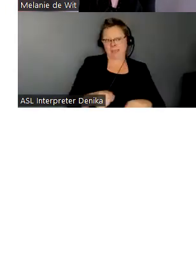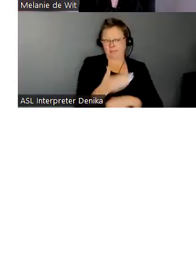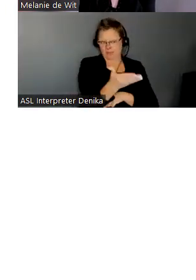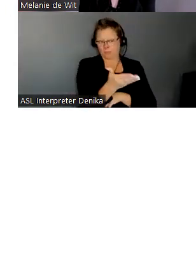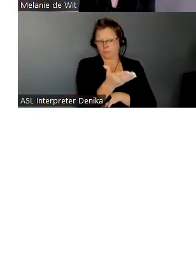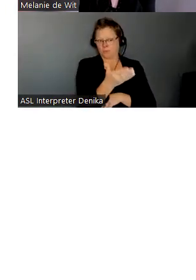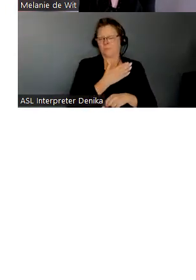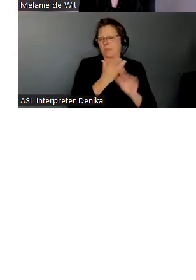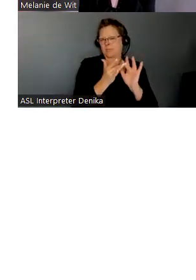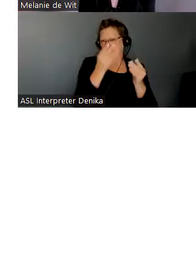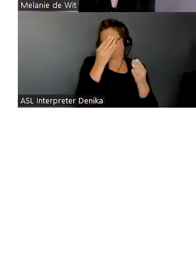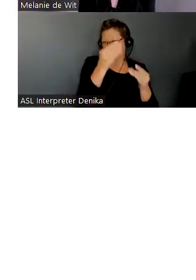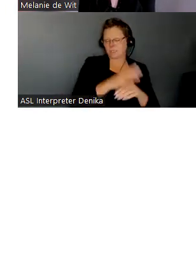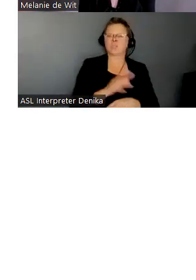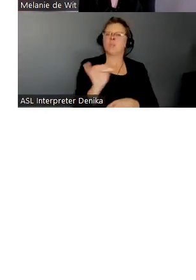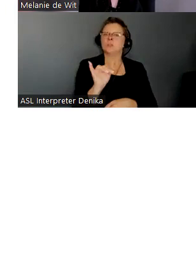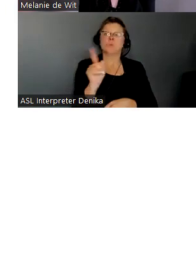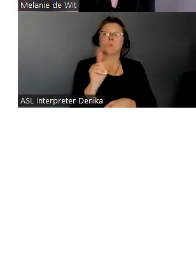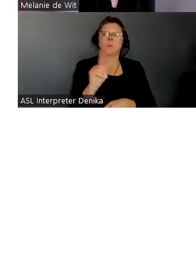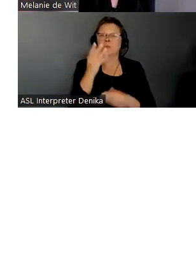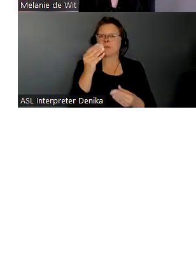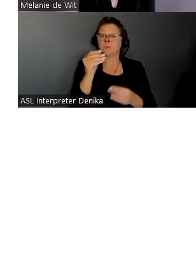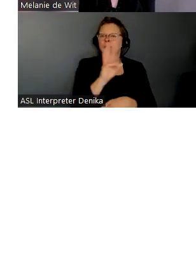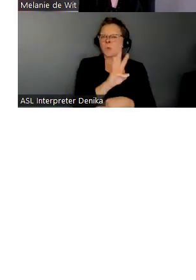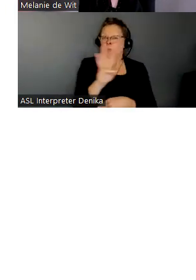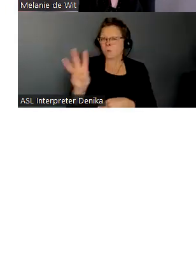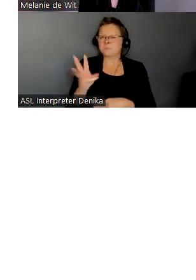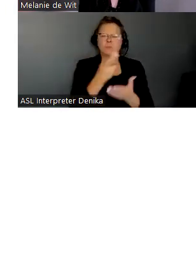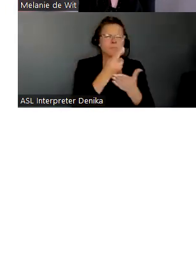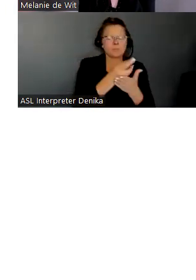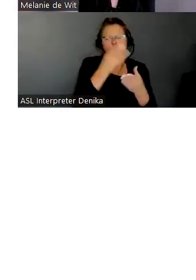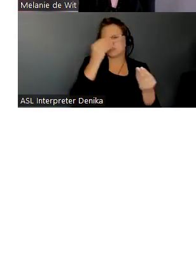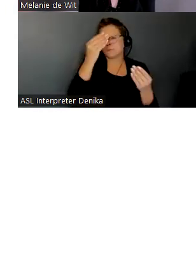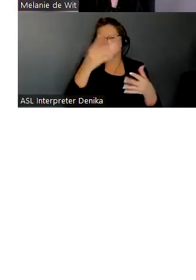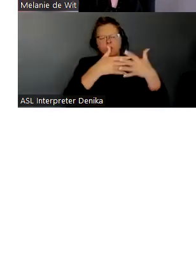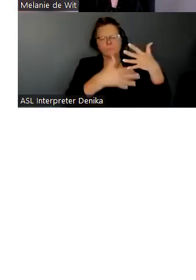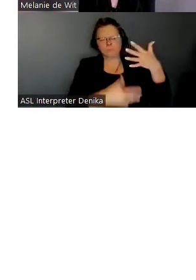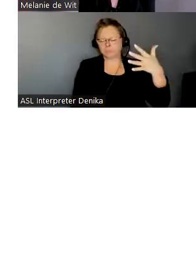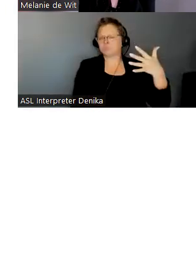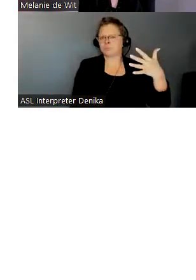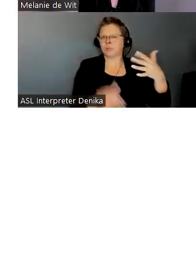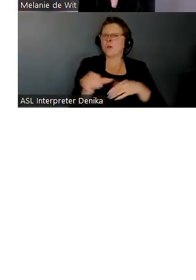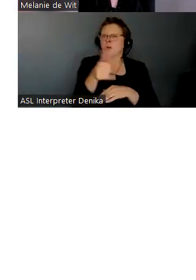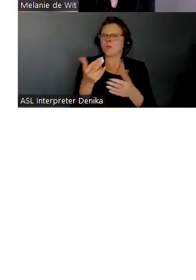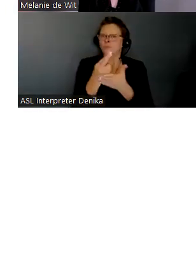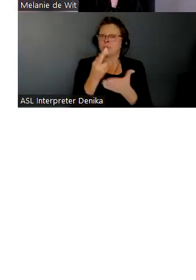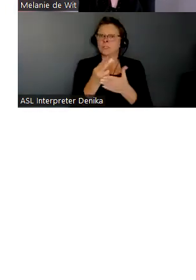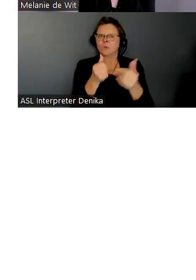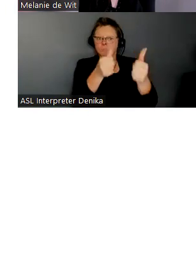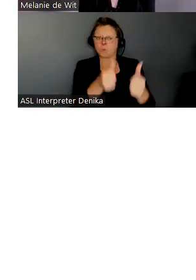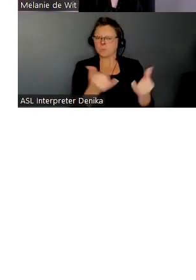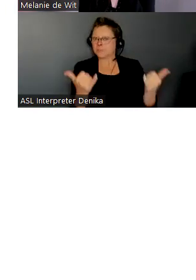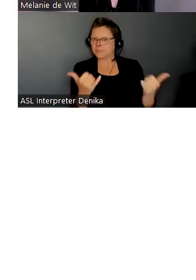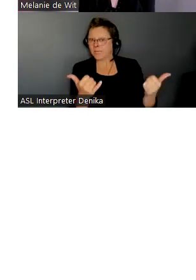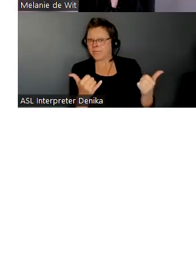You can also find information on our website with lots of resources and information. Any of the resources that we posted today,